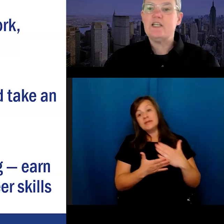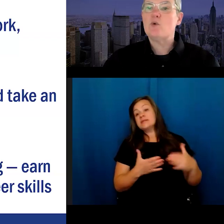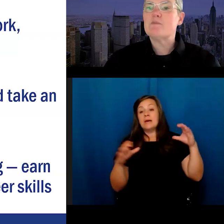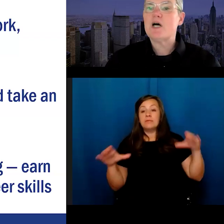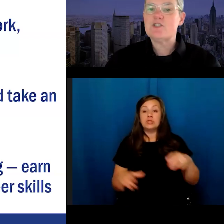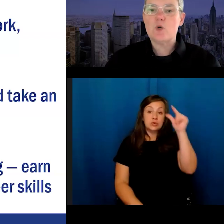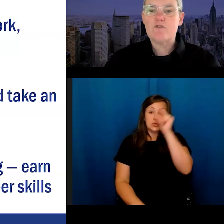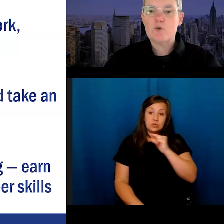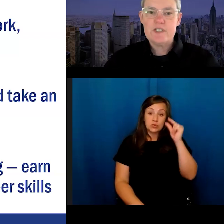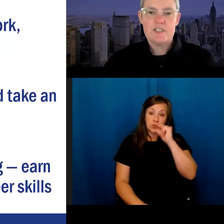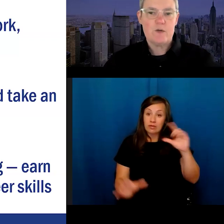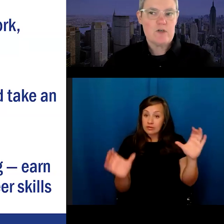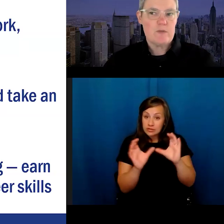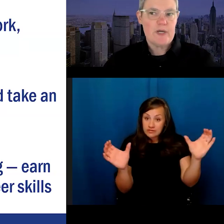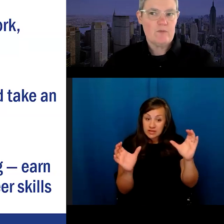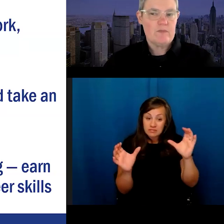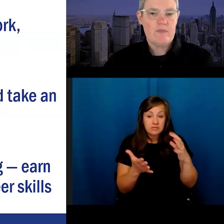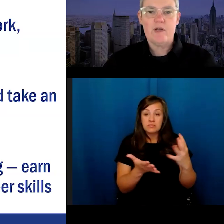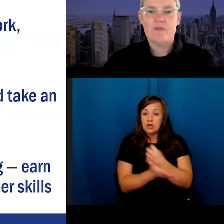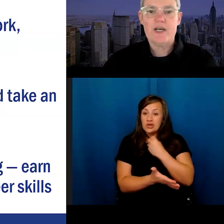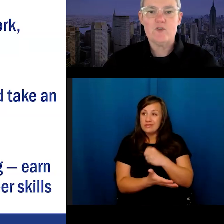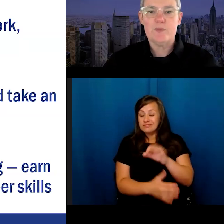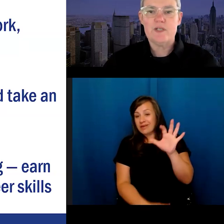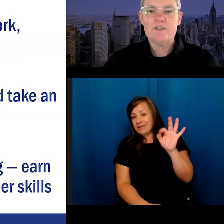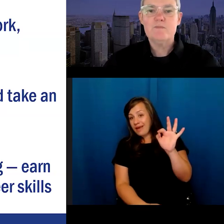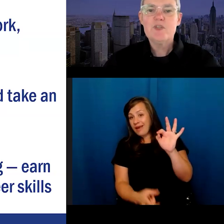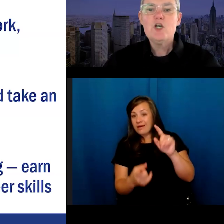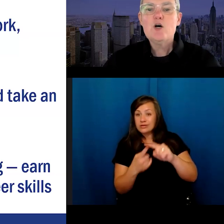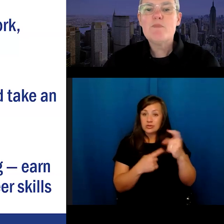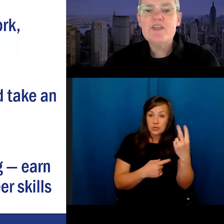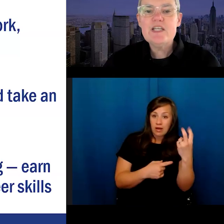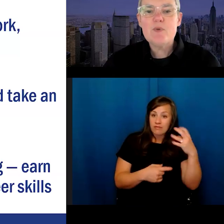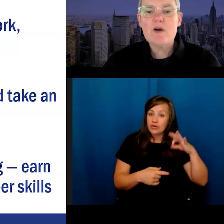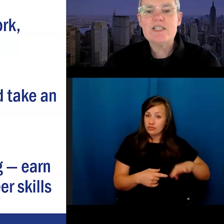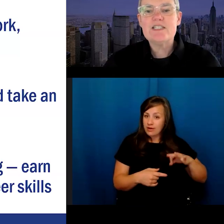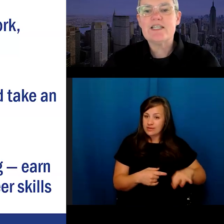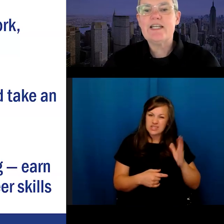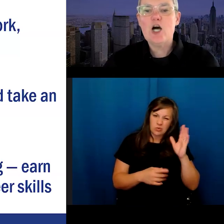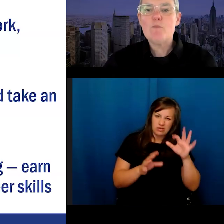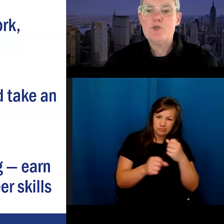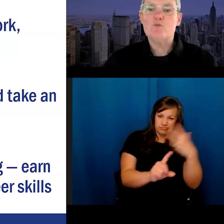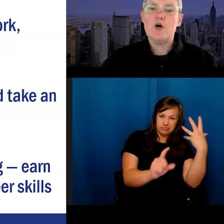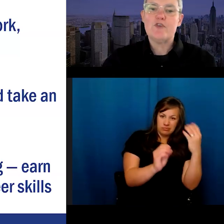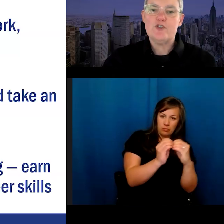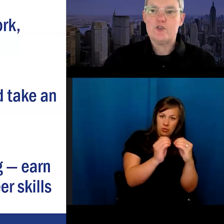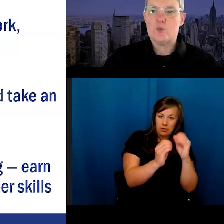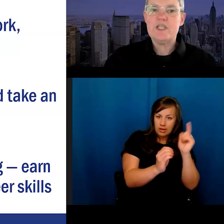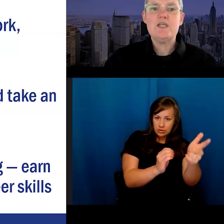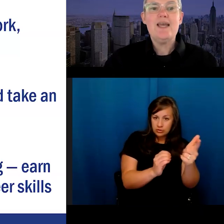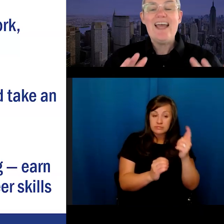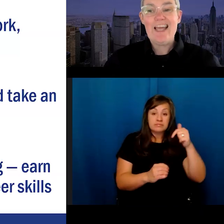and get anywhere from 9 to 12 credits, and I will talk about that a little bit later. But the neat part is it can help you both